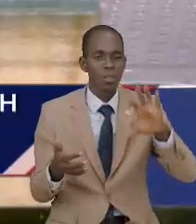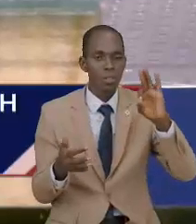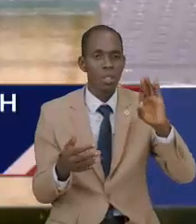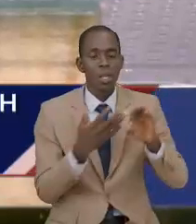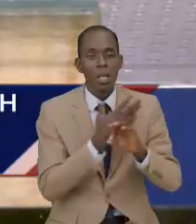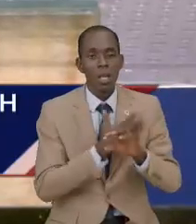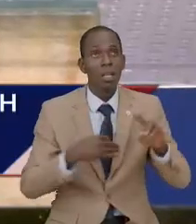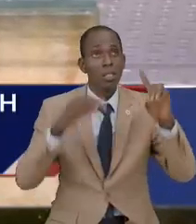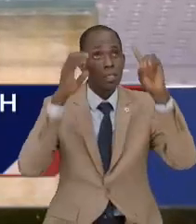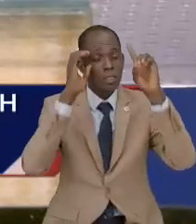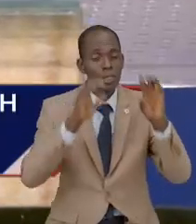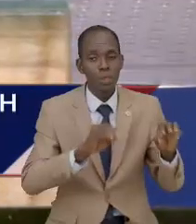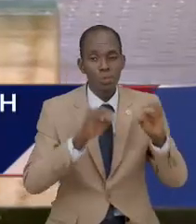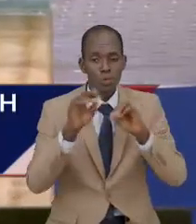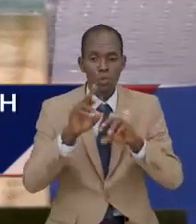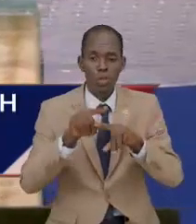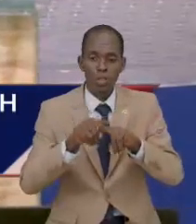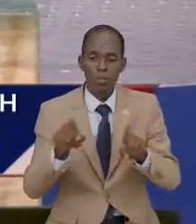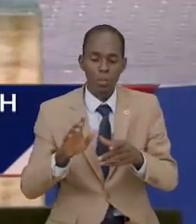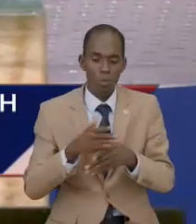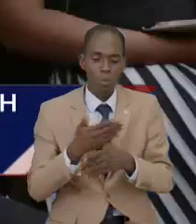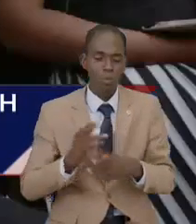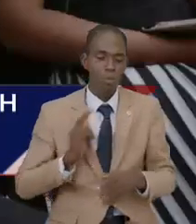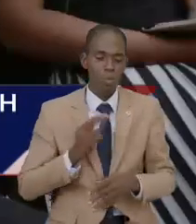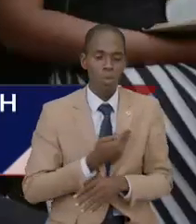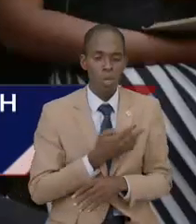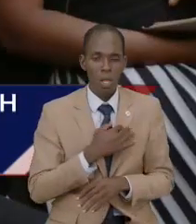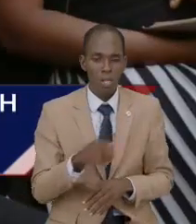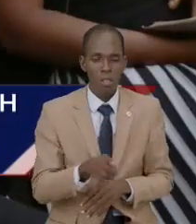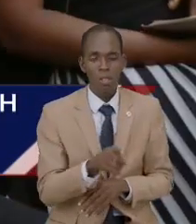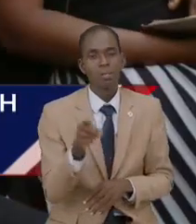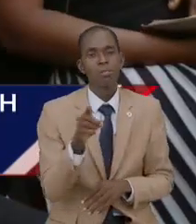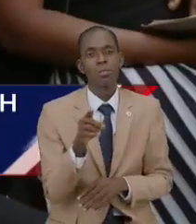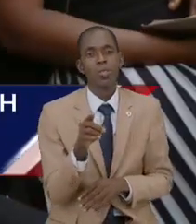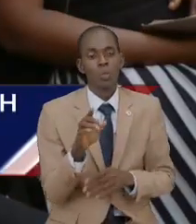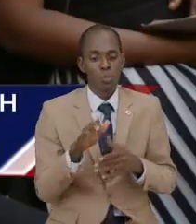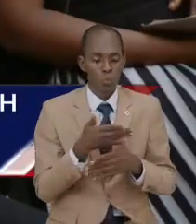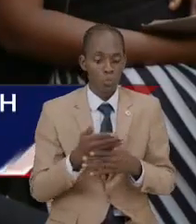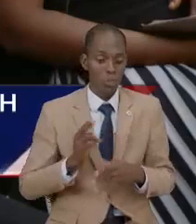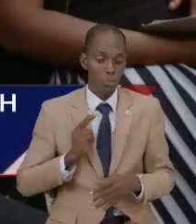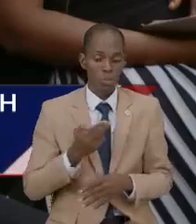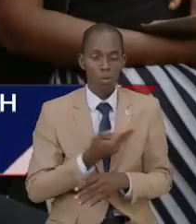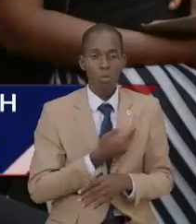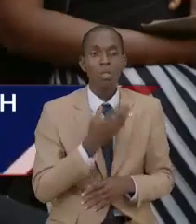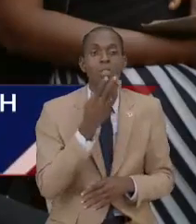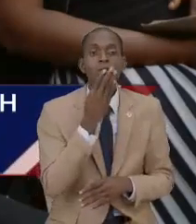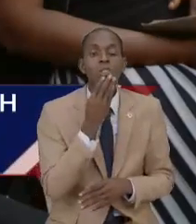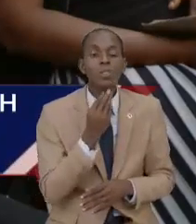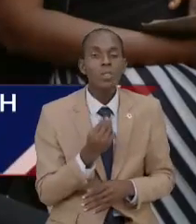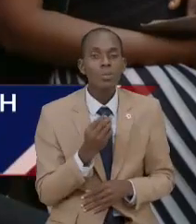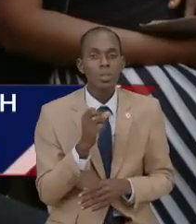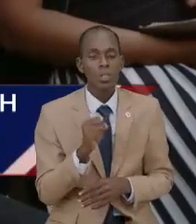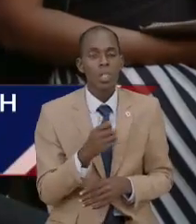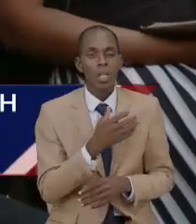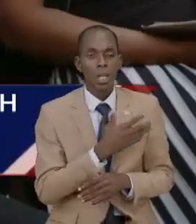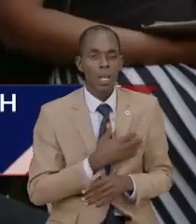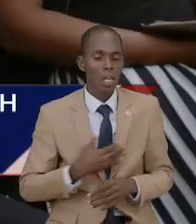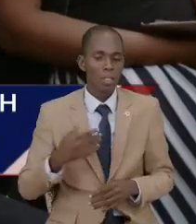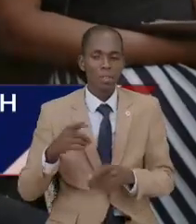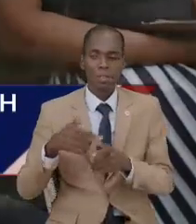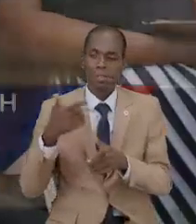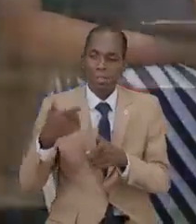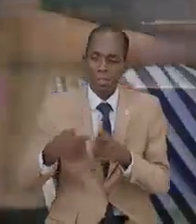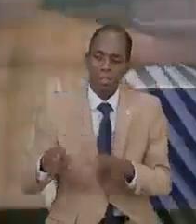difference between us and them, between us Jews and them